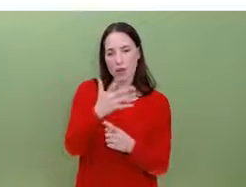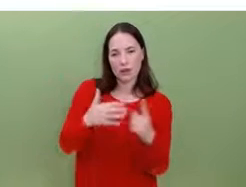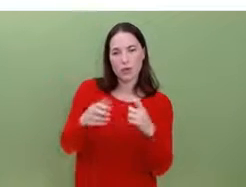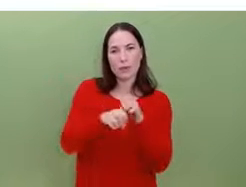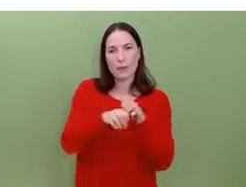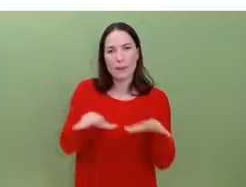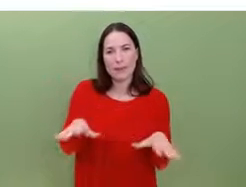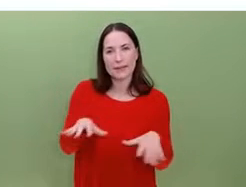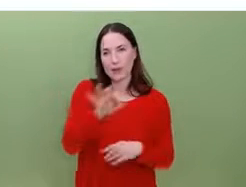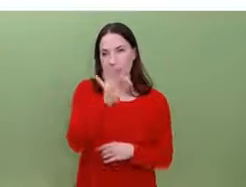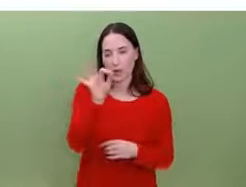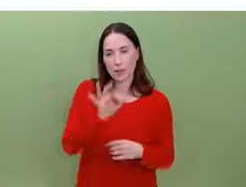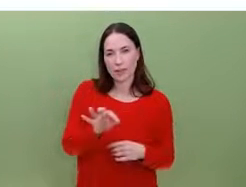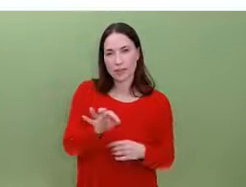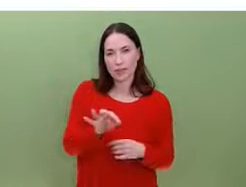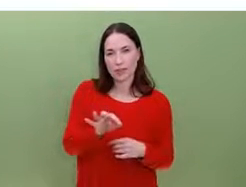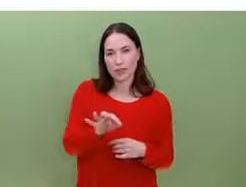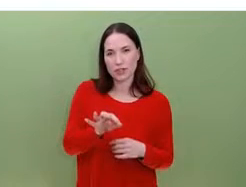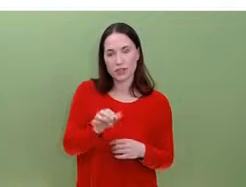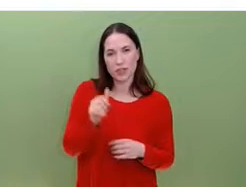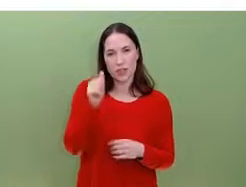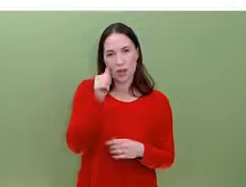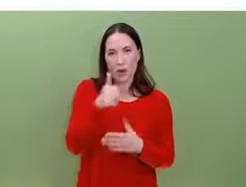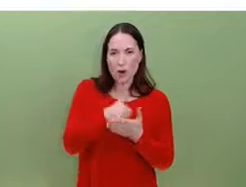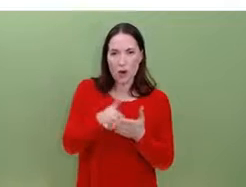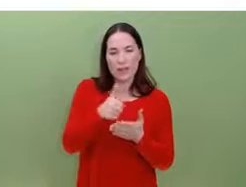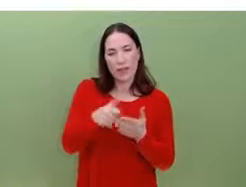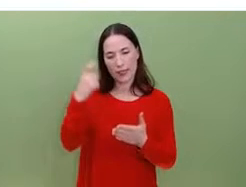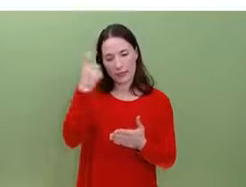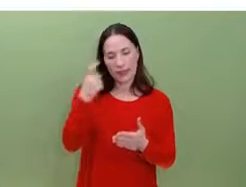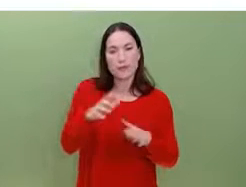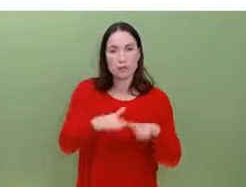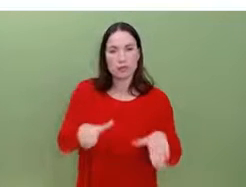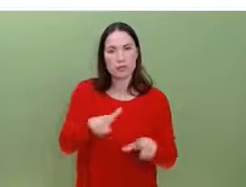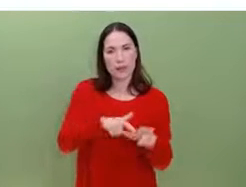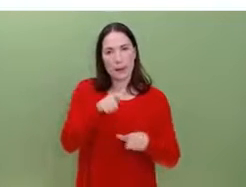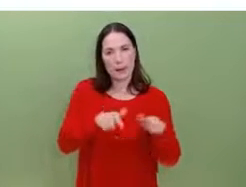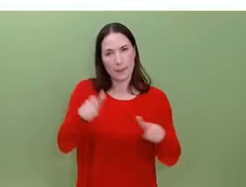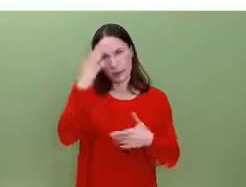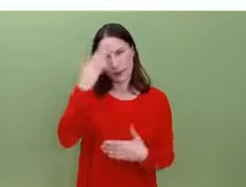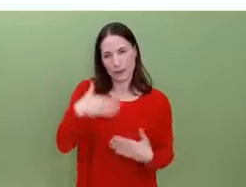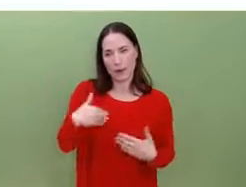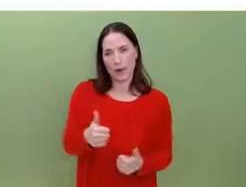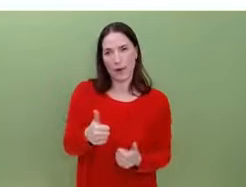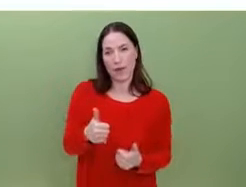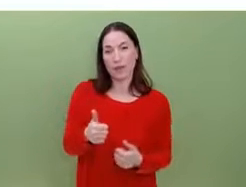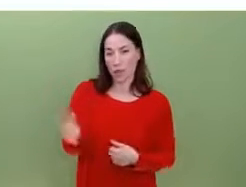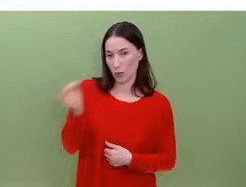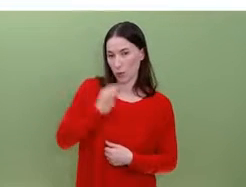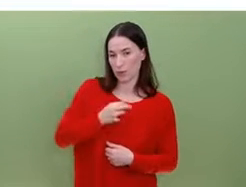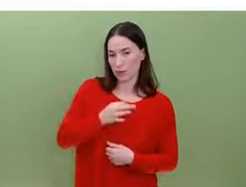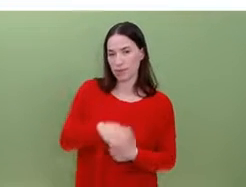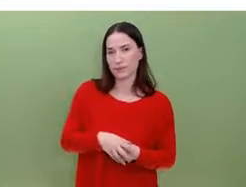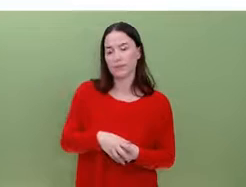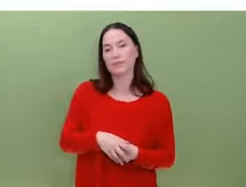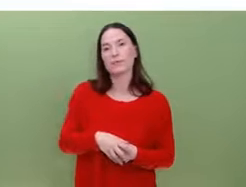often thinking about within children and young people's mental health. So the question is, what role is social media playing in CYP